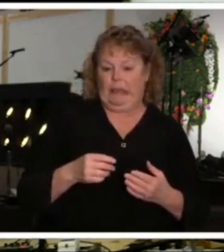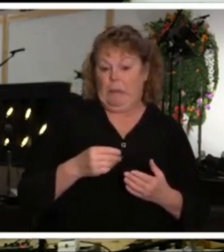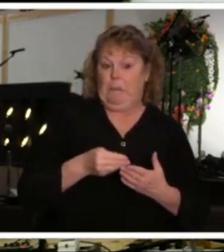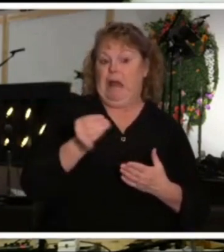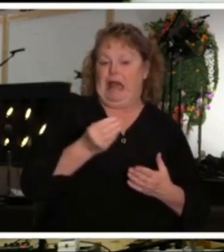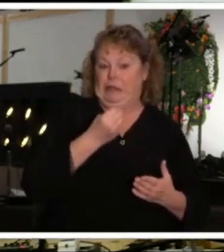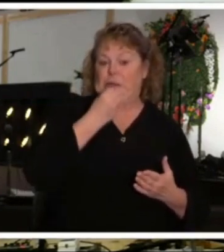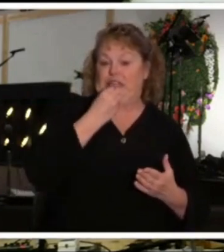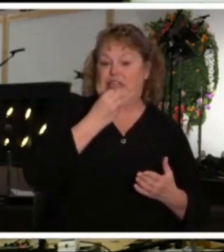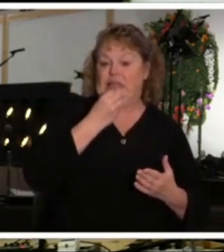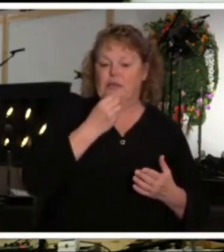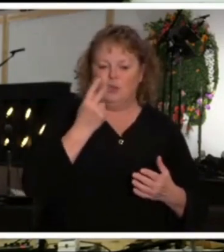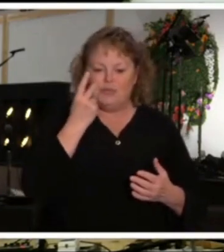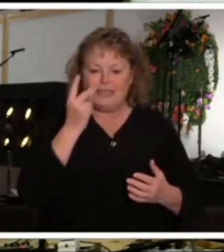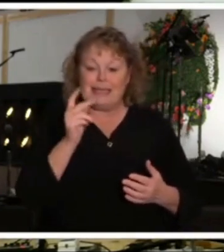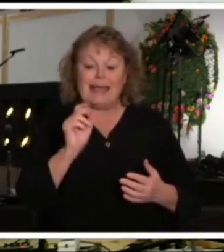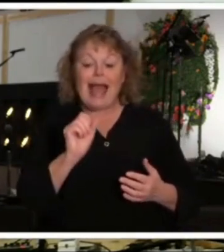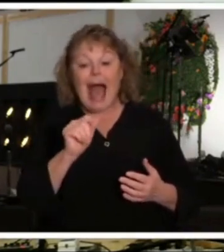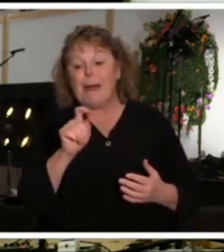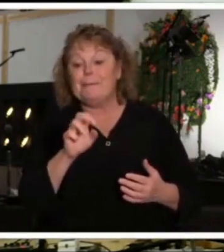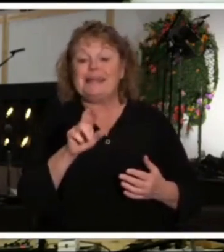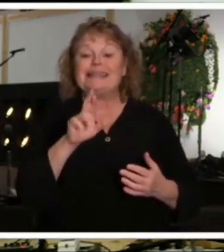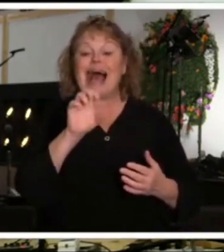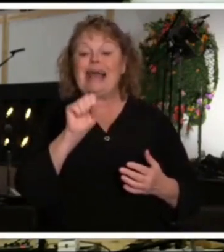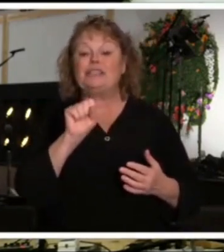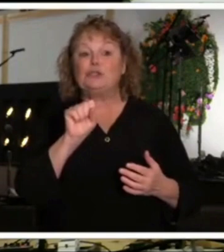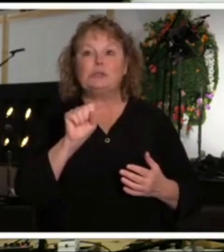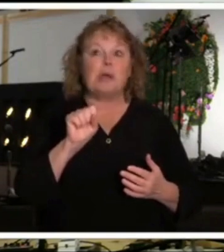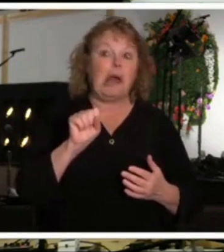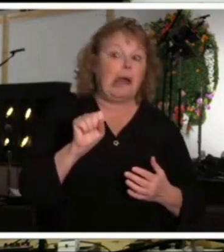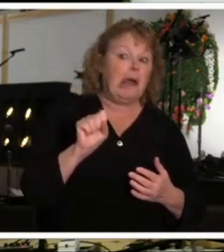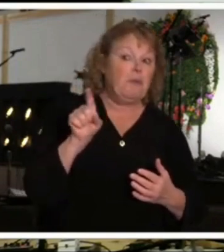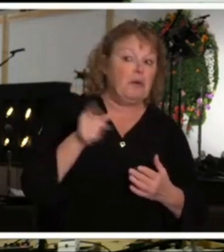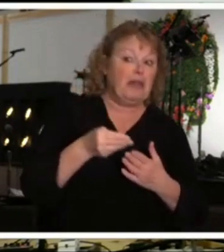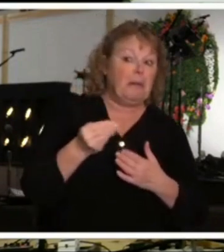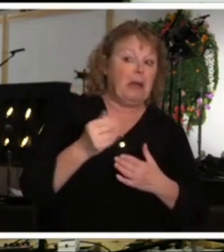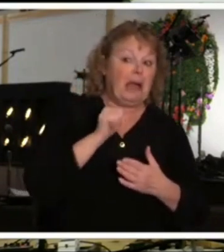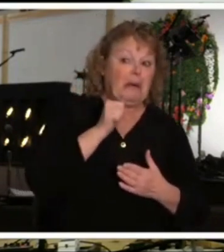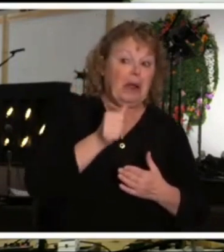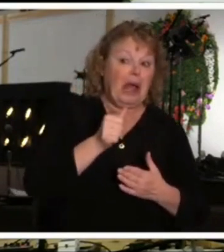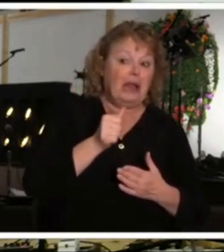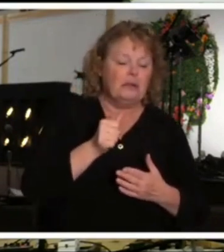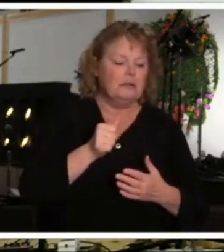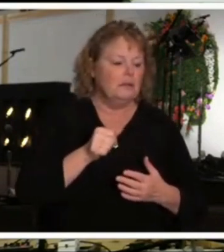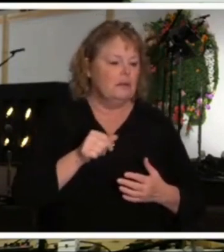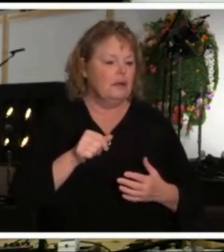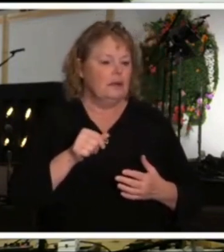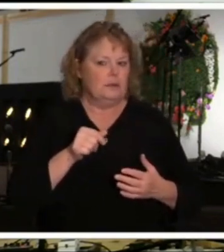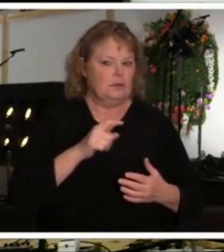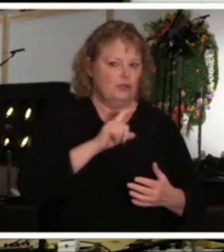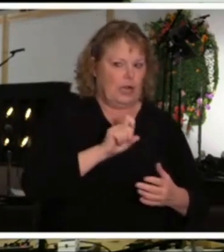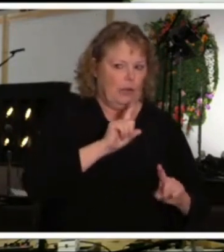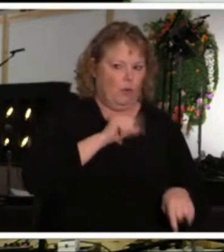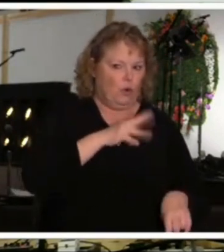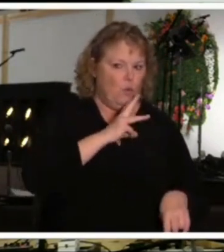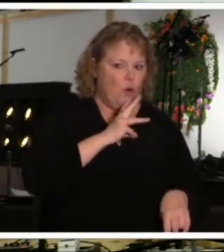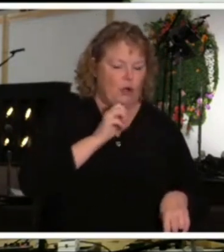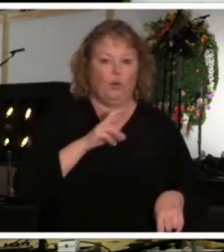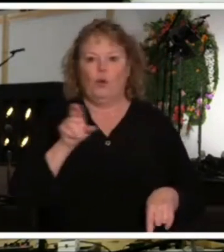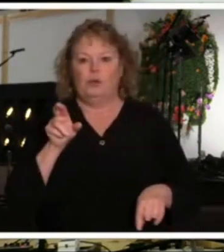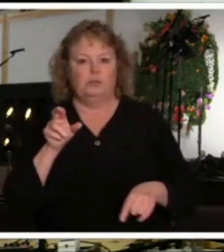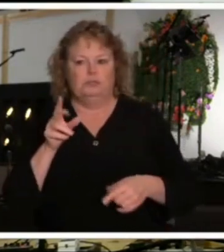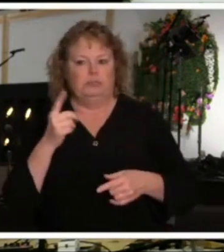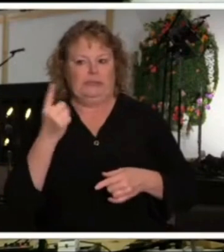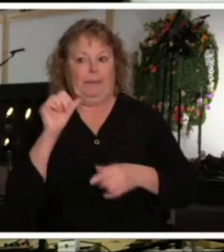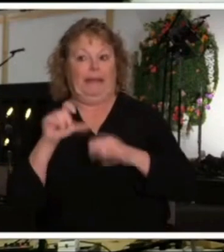want appetizers, and you're not saying nothing because you want to see what they're going to do. Or then they say, what do you want to drink? And you're trying to see, make sure they don't say water, so you have to say